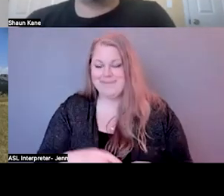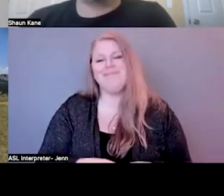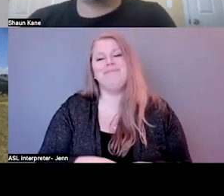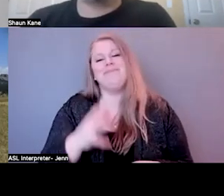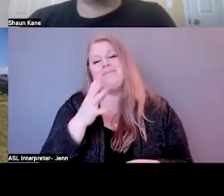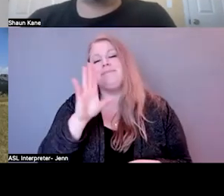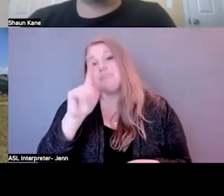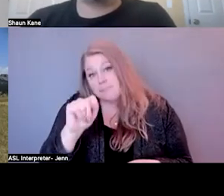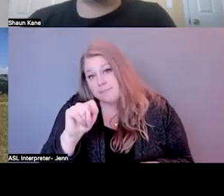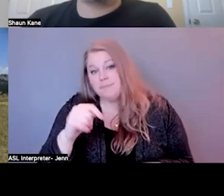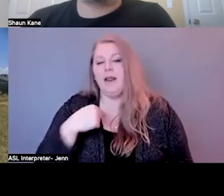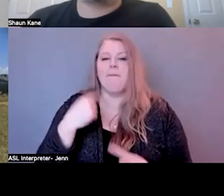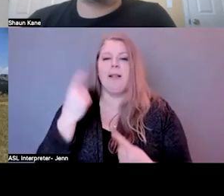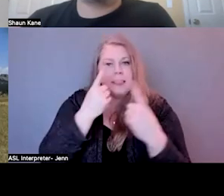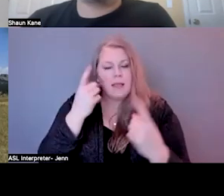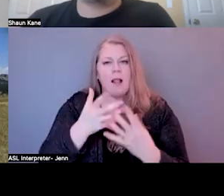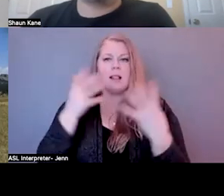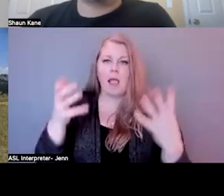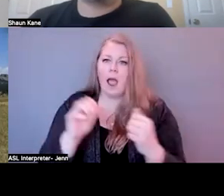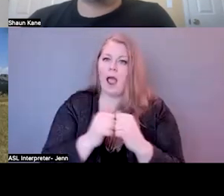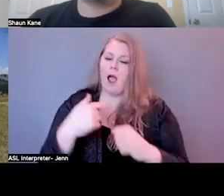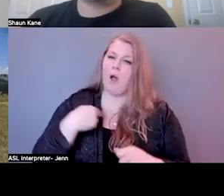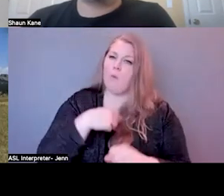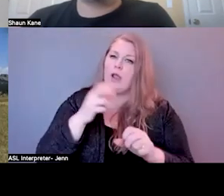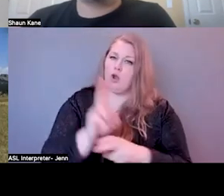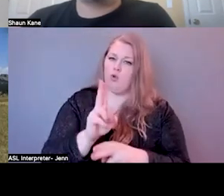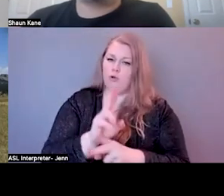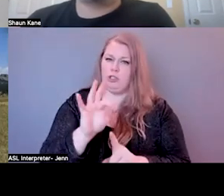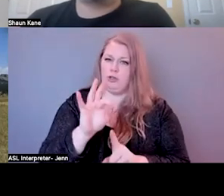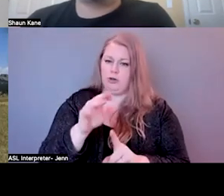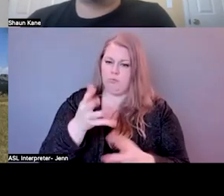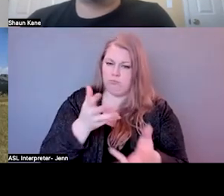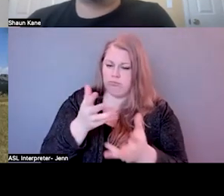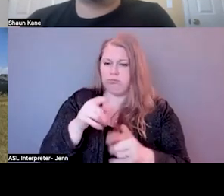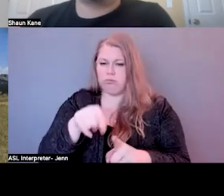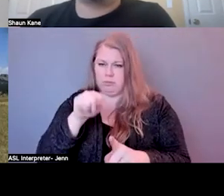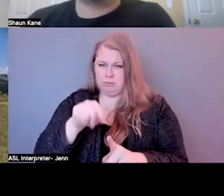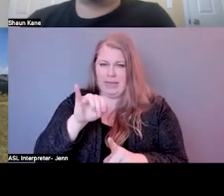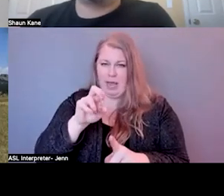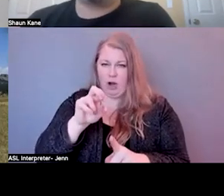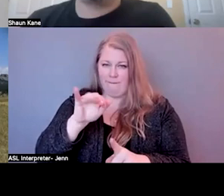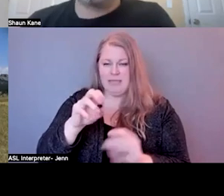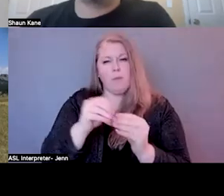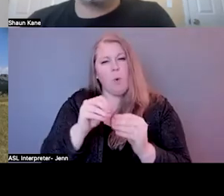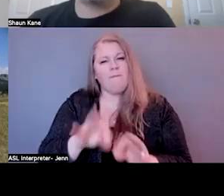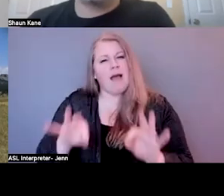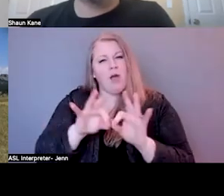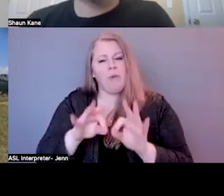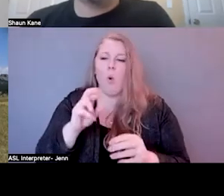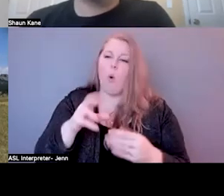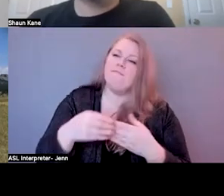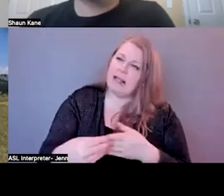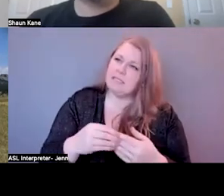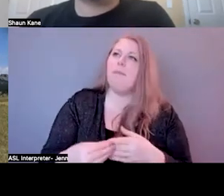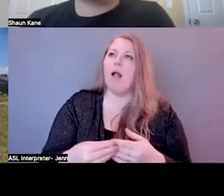But I've also been thinking a lot about how we can make our user interfaces more malleable. That's the term I tend to use, but flexible, I think we also talked